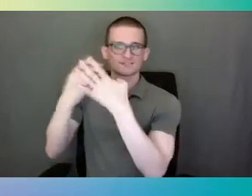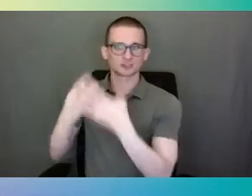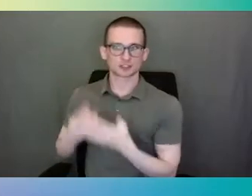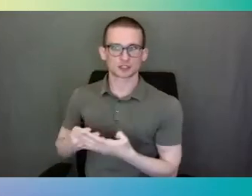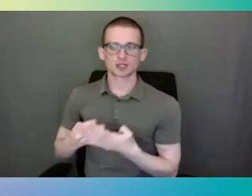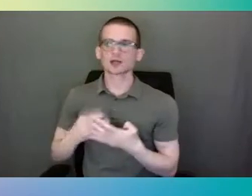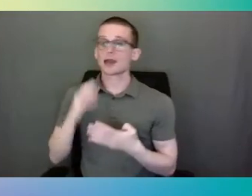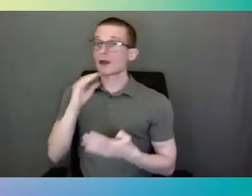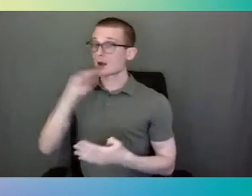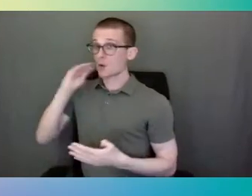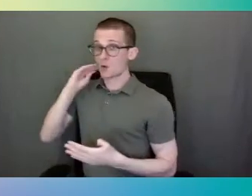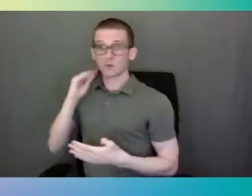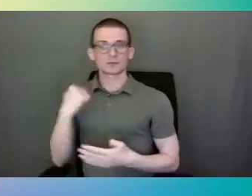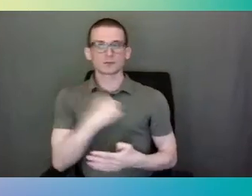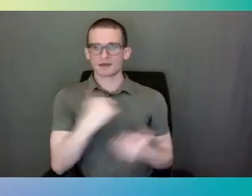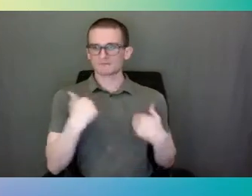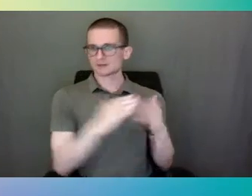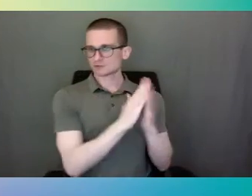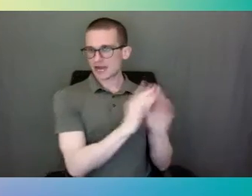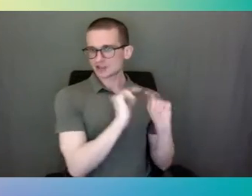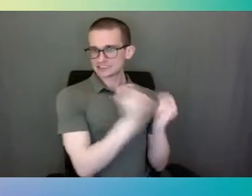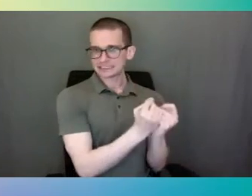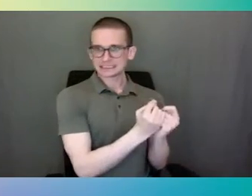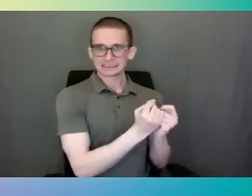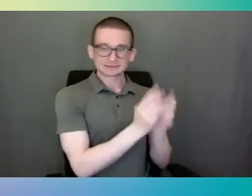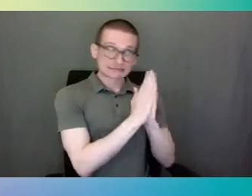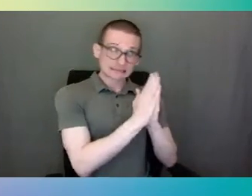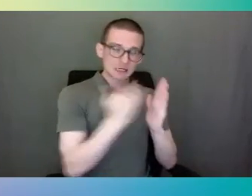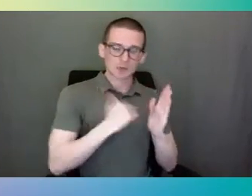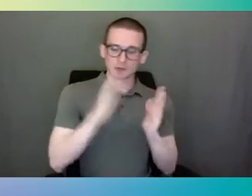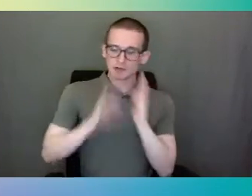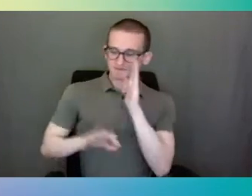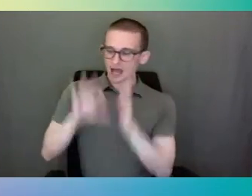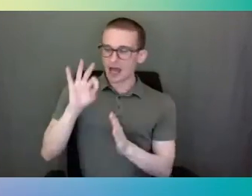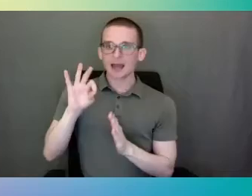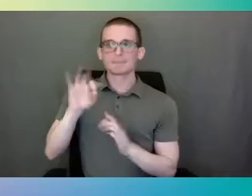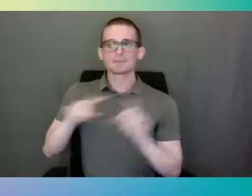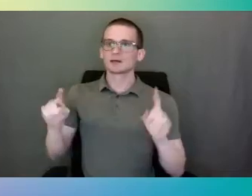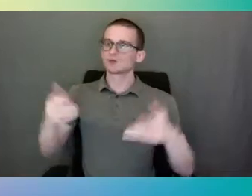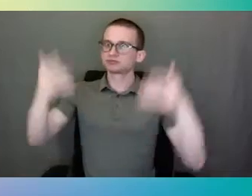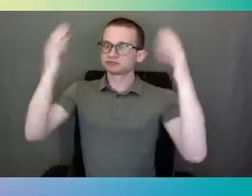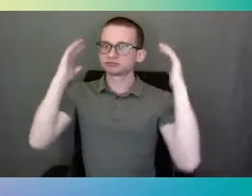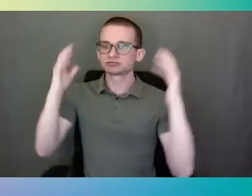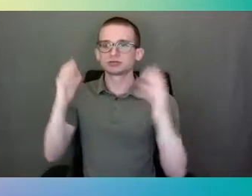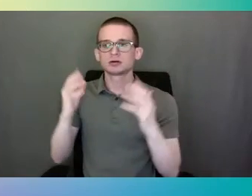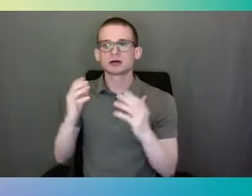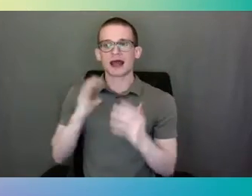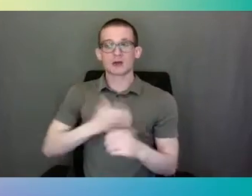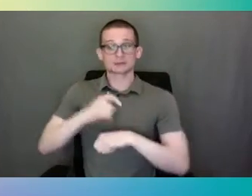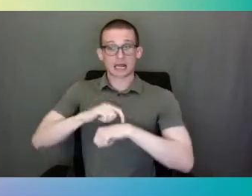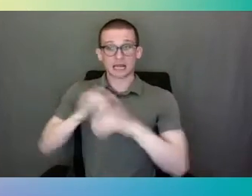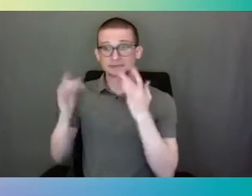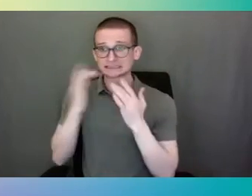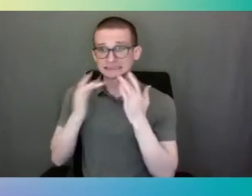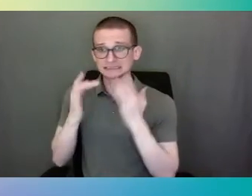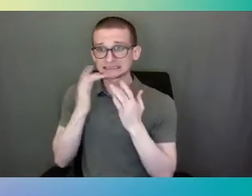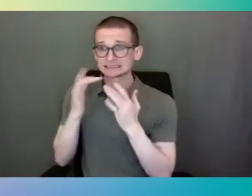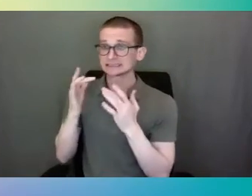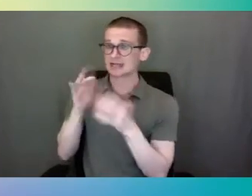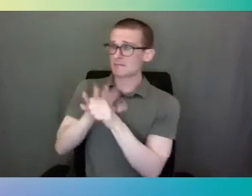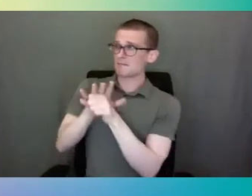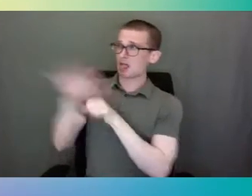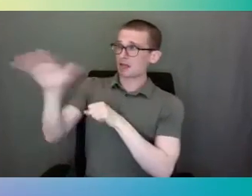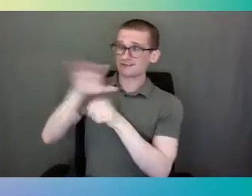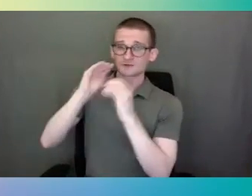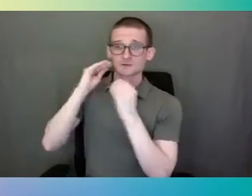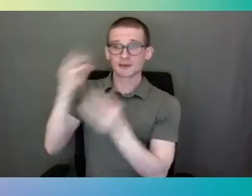this needle in a haystack, but it was overwhelming. We had limited time and a lot of information. And how could we narrow it down to find what we were looking for,